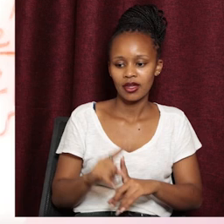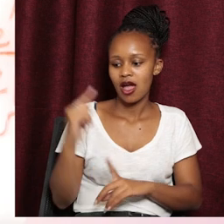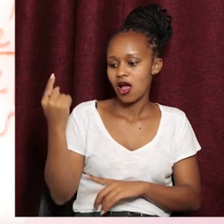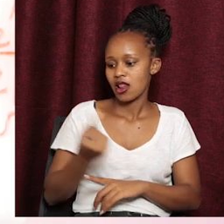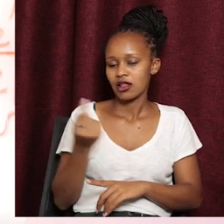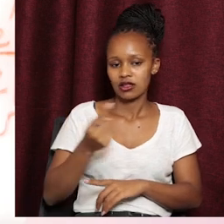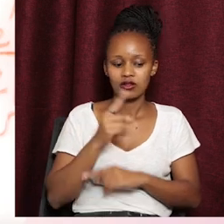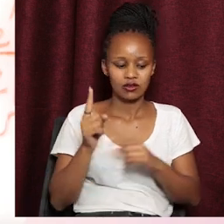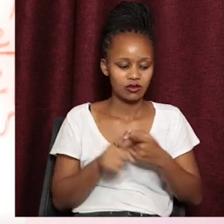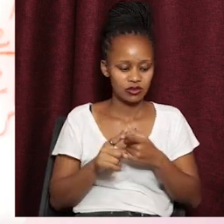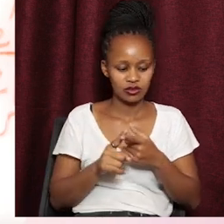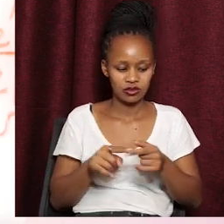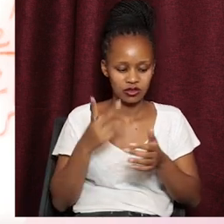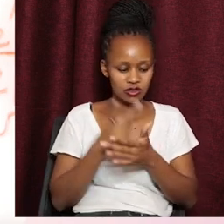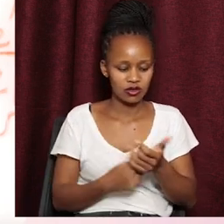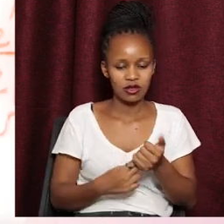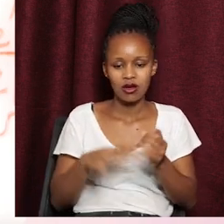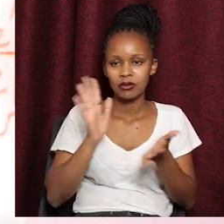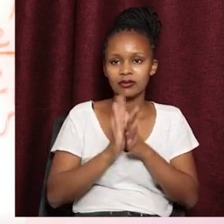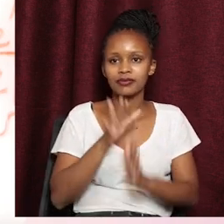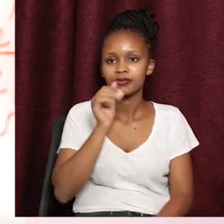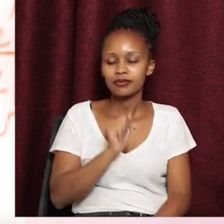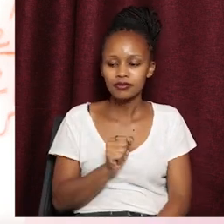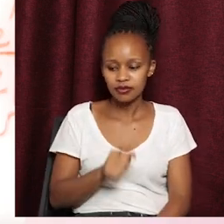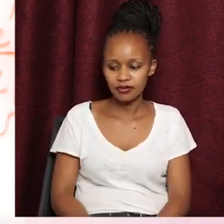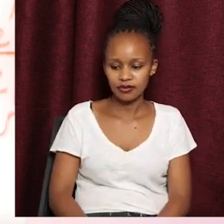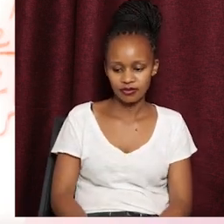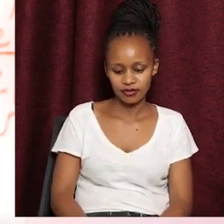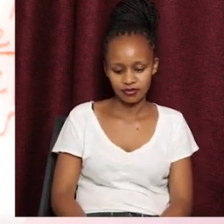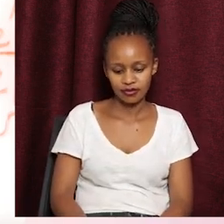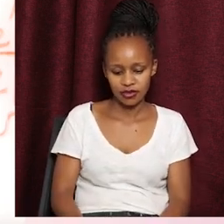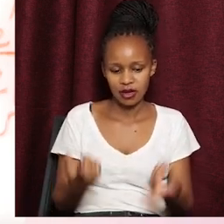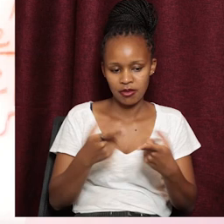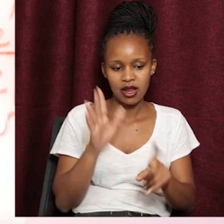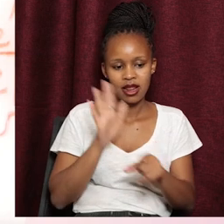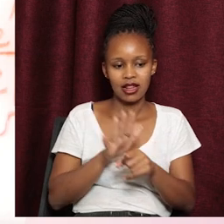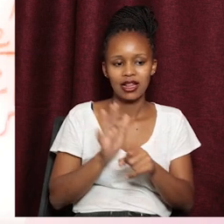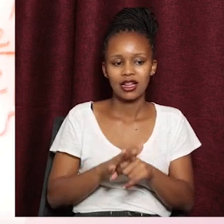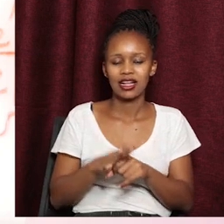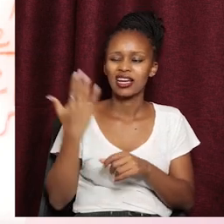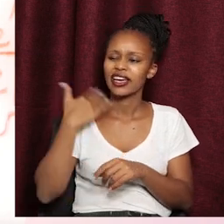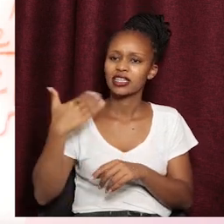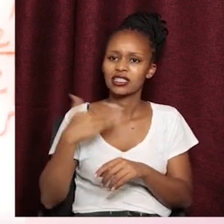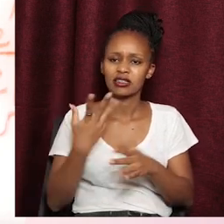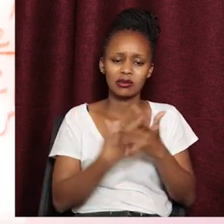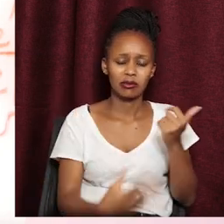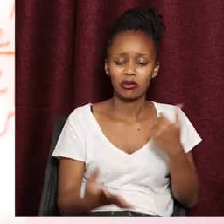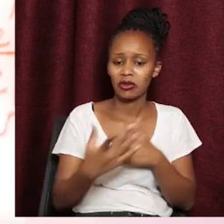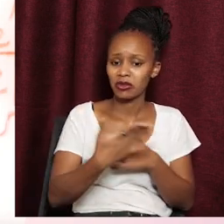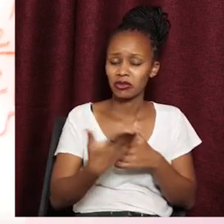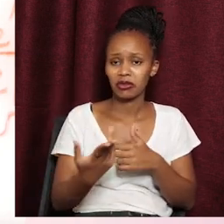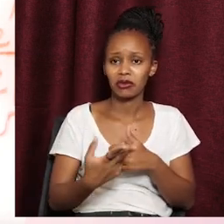both graciously growing old, but there is a lot of bitterness and hatred between the 2 of you. That would be the